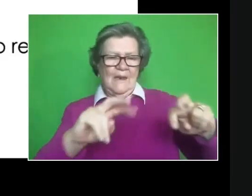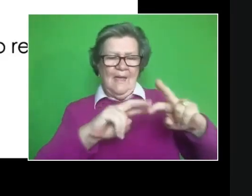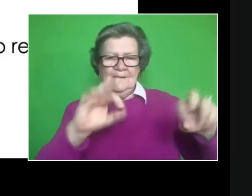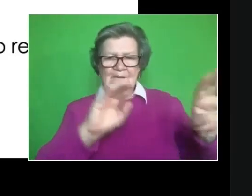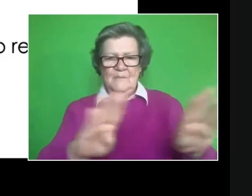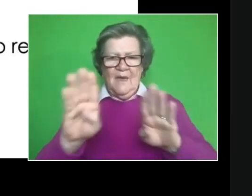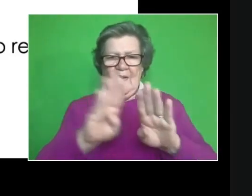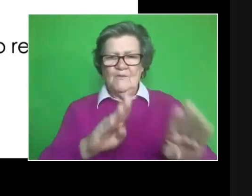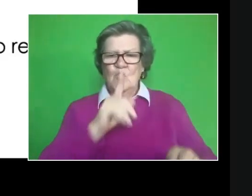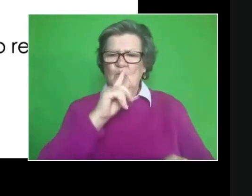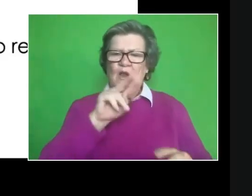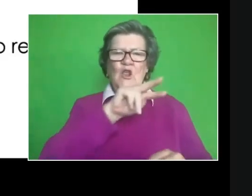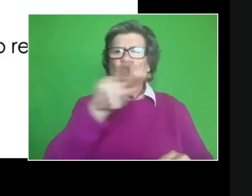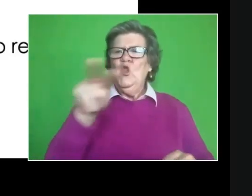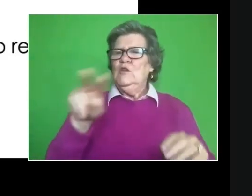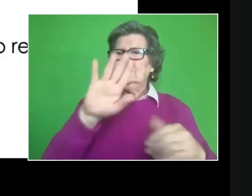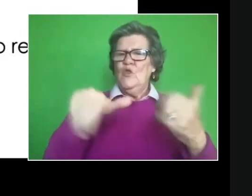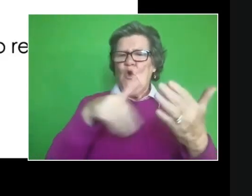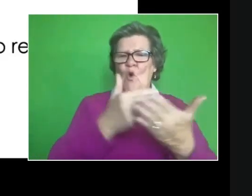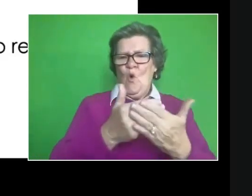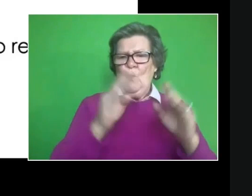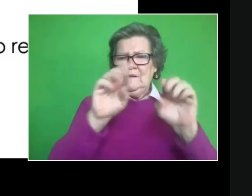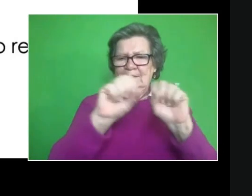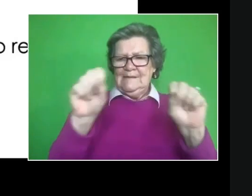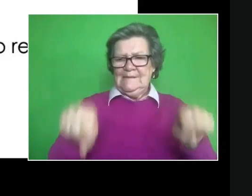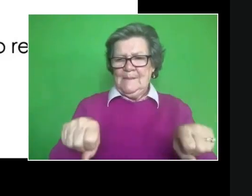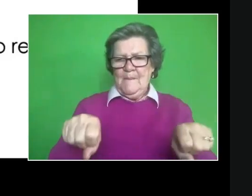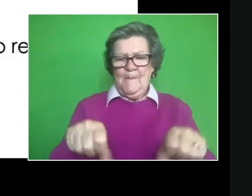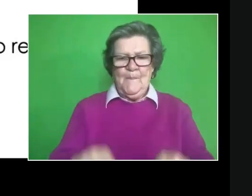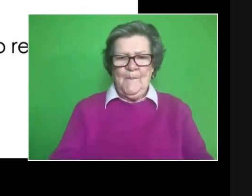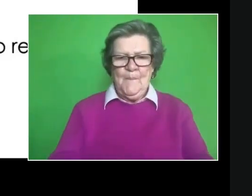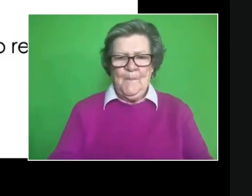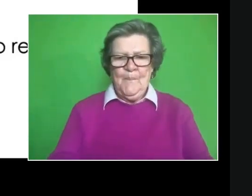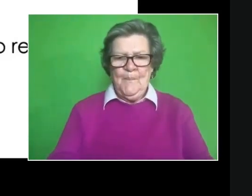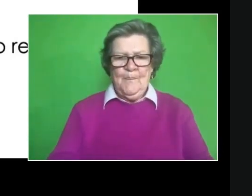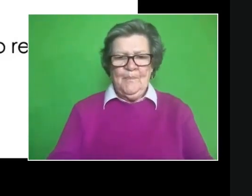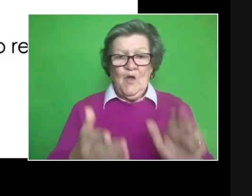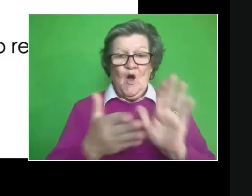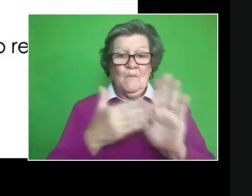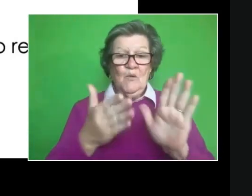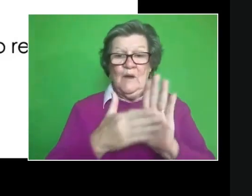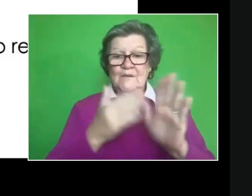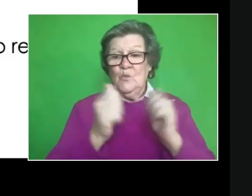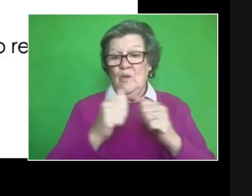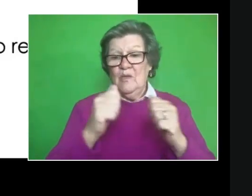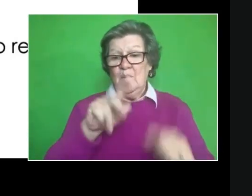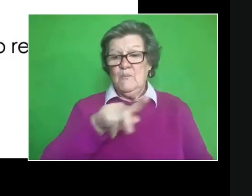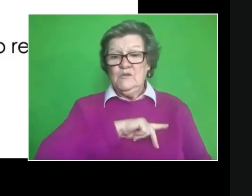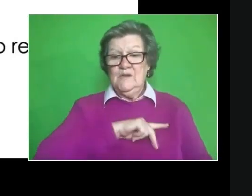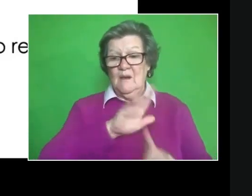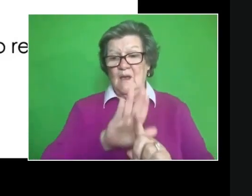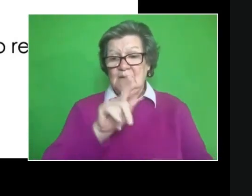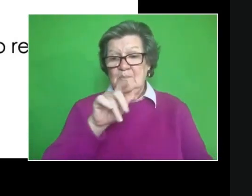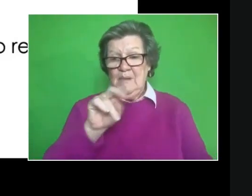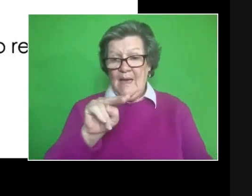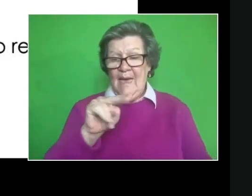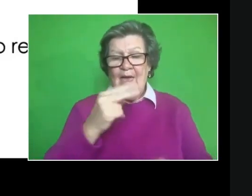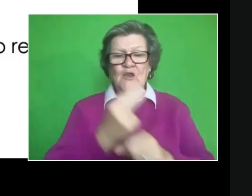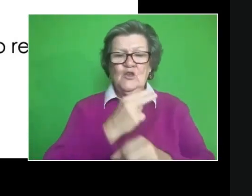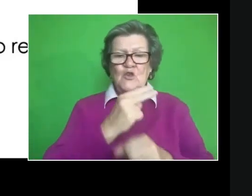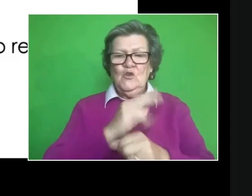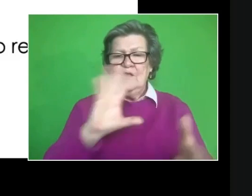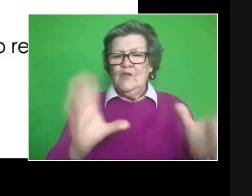looks at the whole system. It operates with a personalized plan while using the overall TIBS